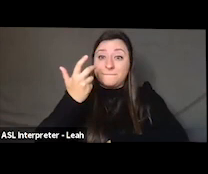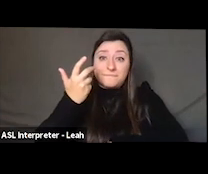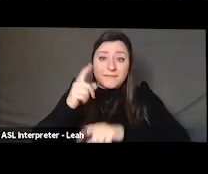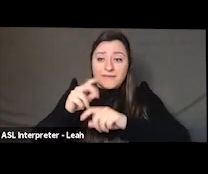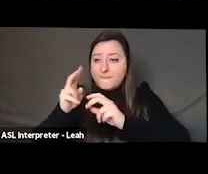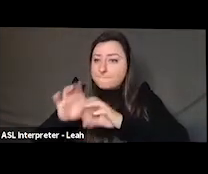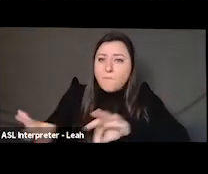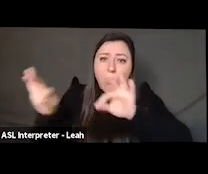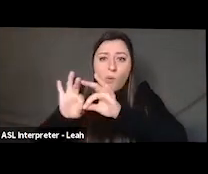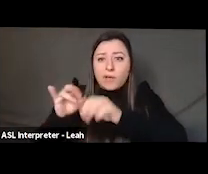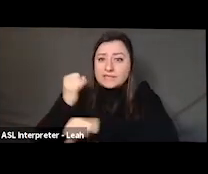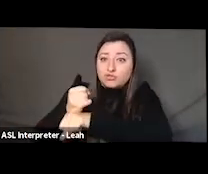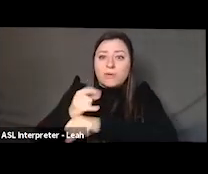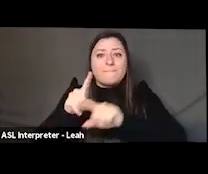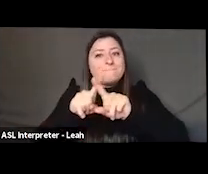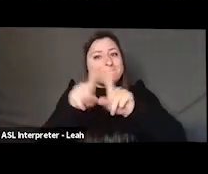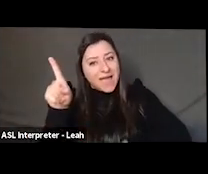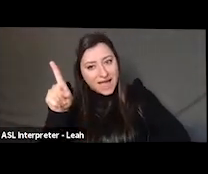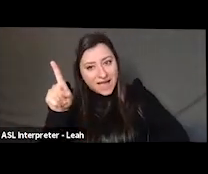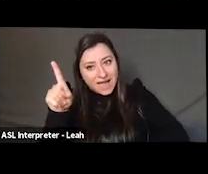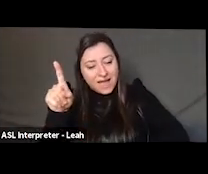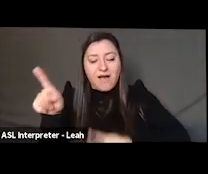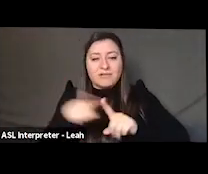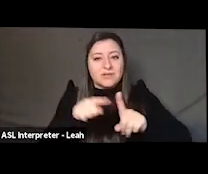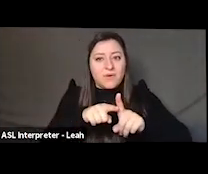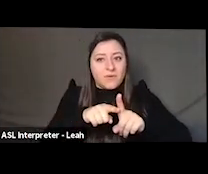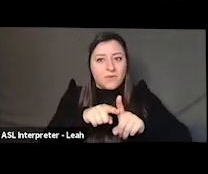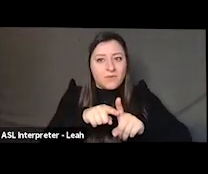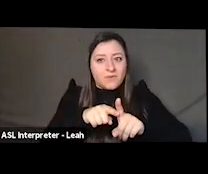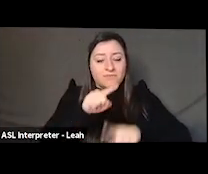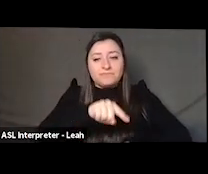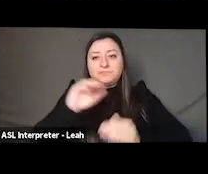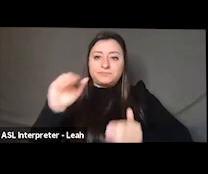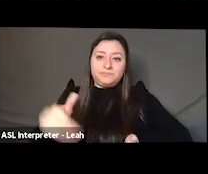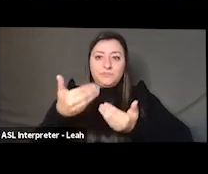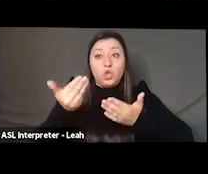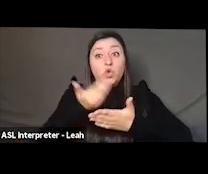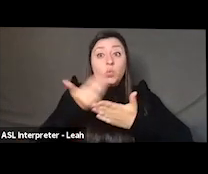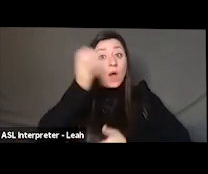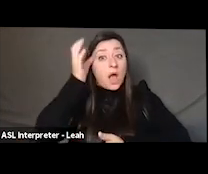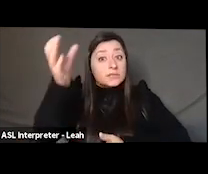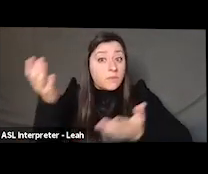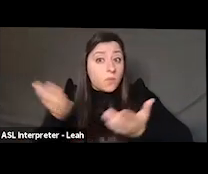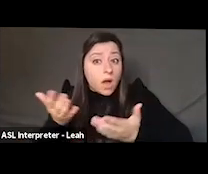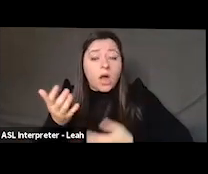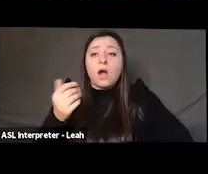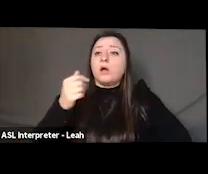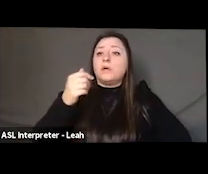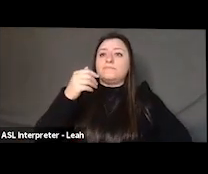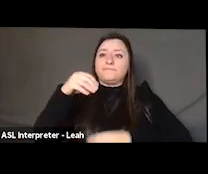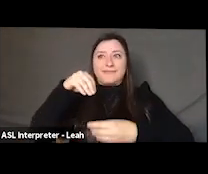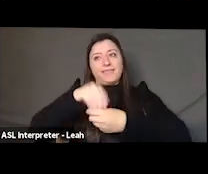important institutions. However, they also introduced a new concept, especially within the